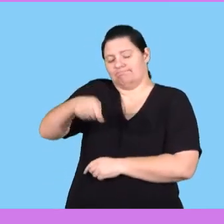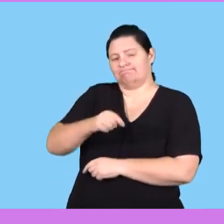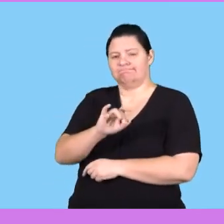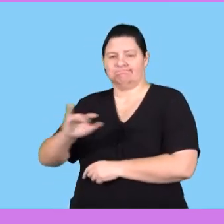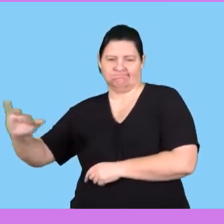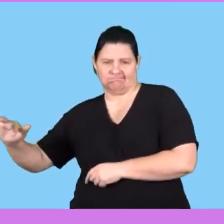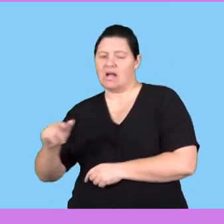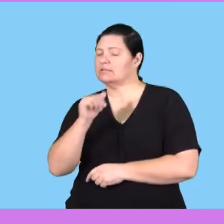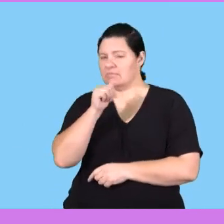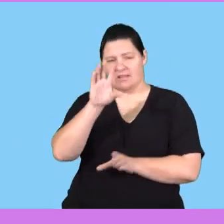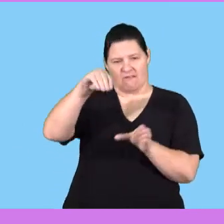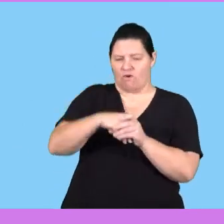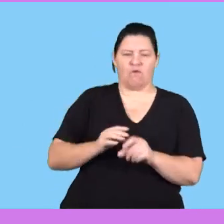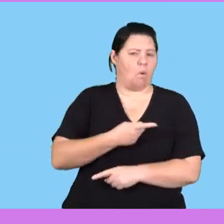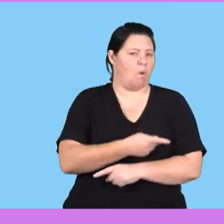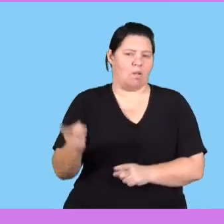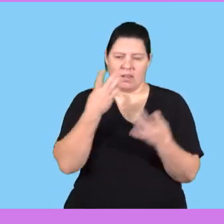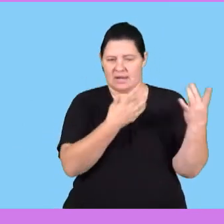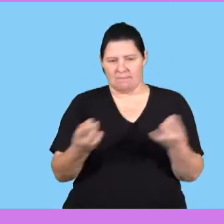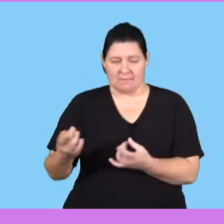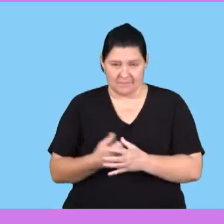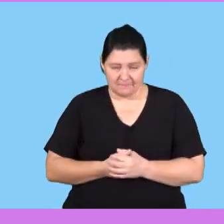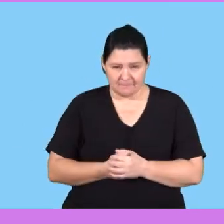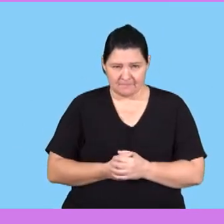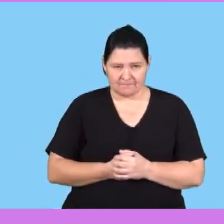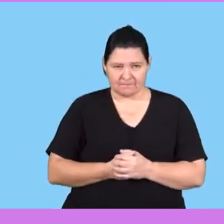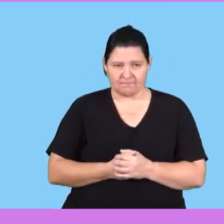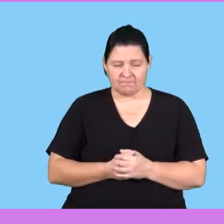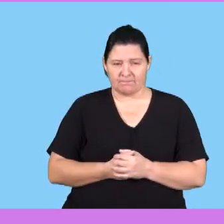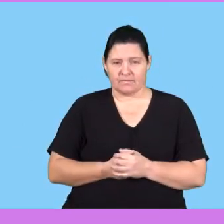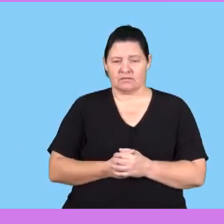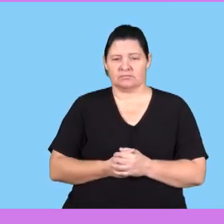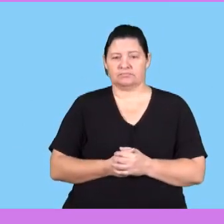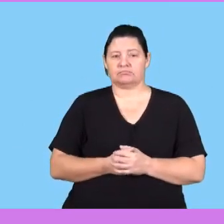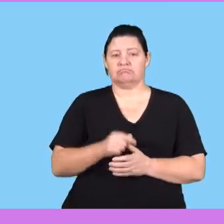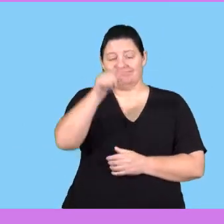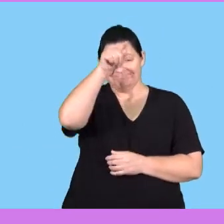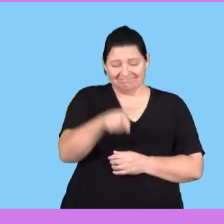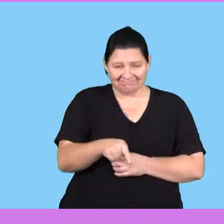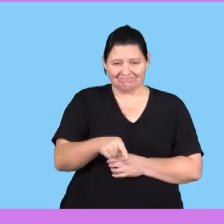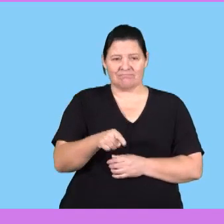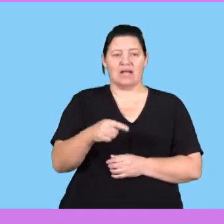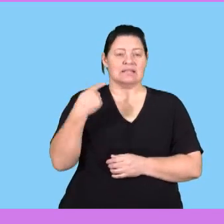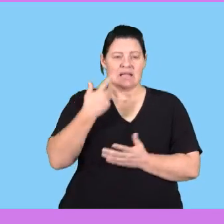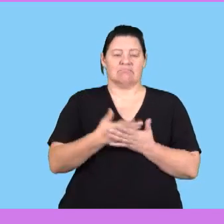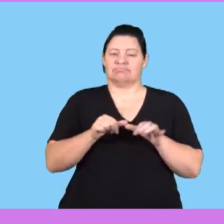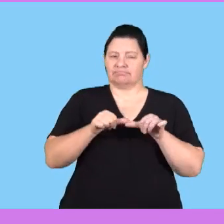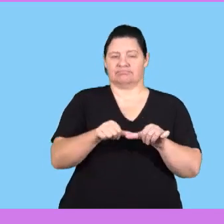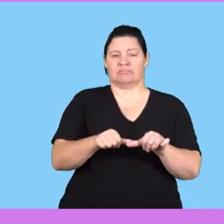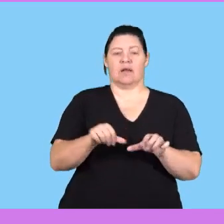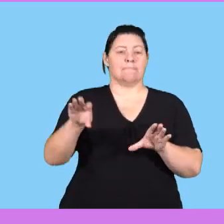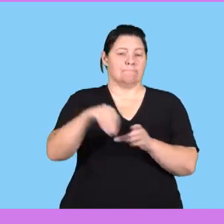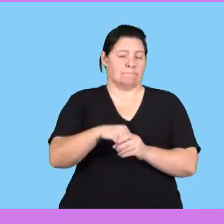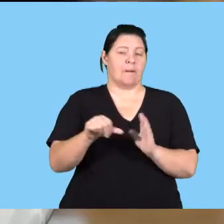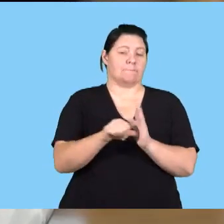as decimals. Okay, so classifying data, categorical data, numerical data, discrete data, as well as